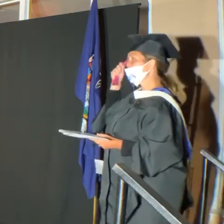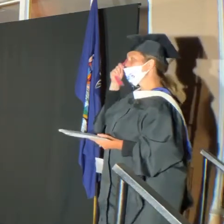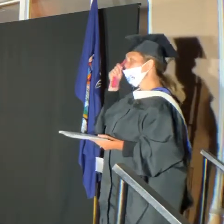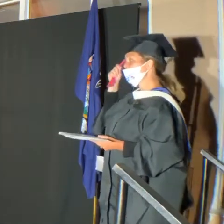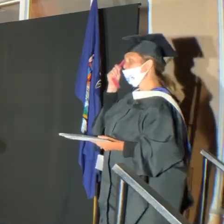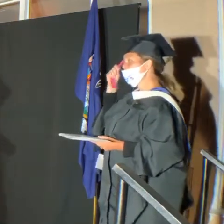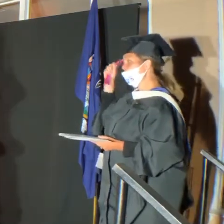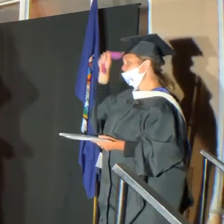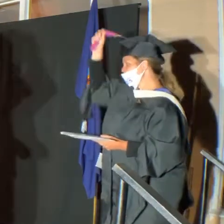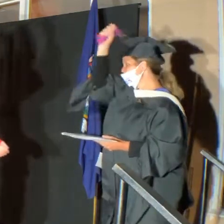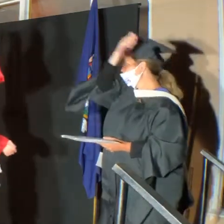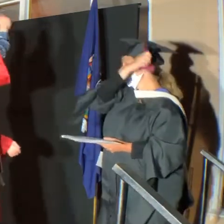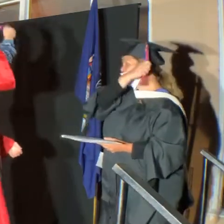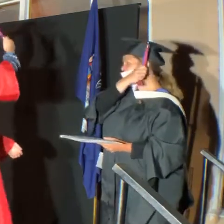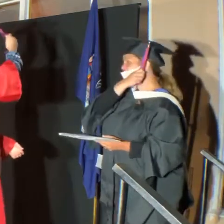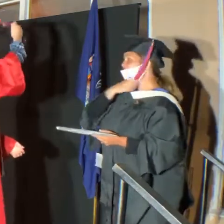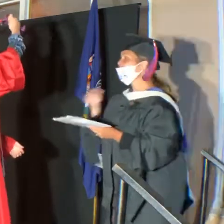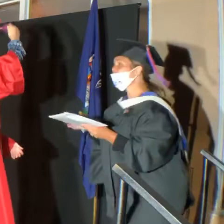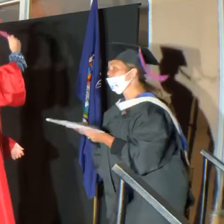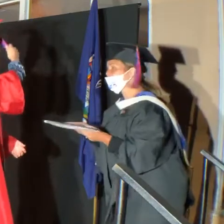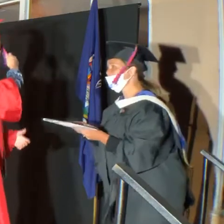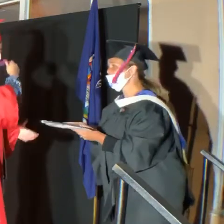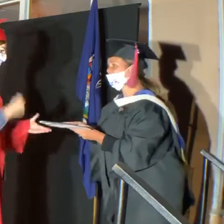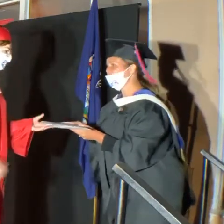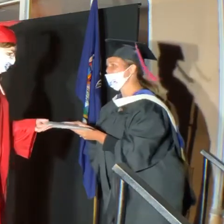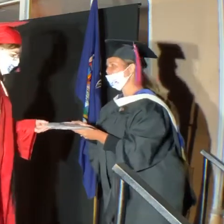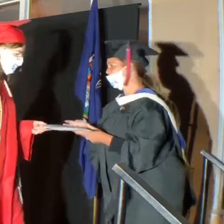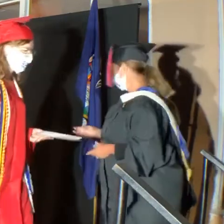James Winton Taft.